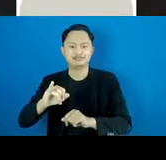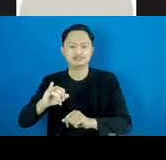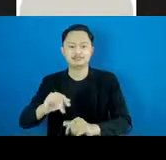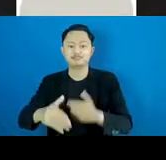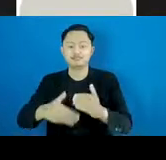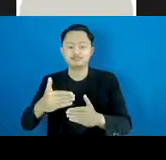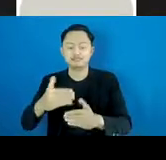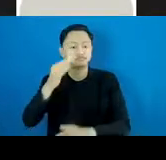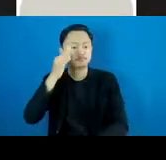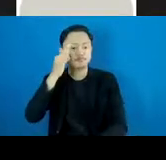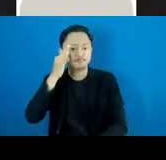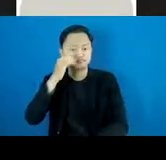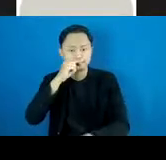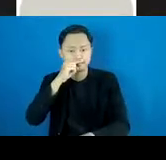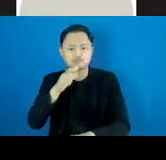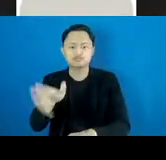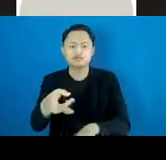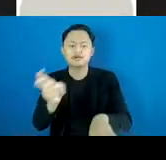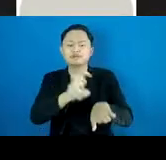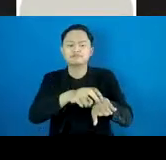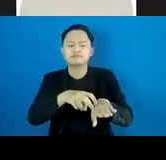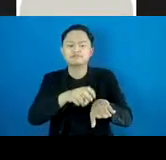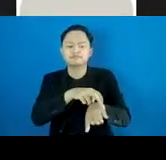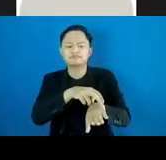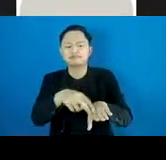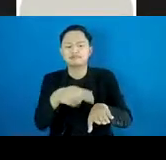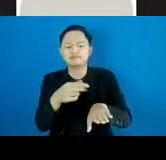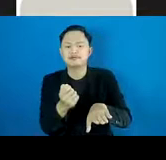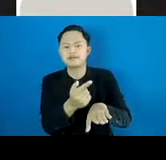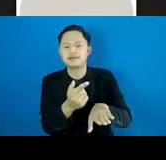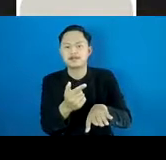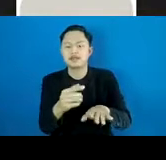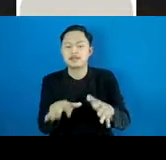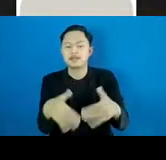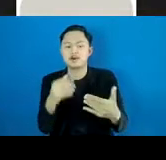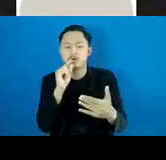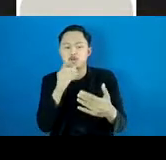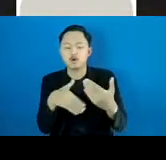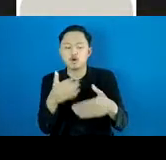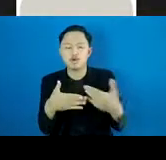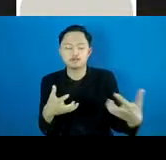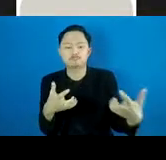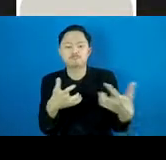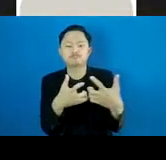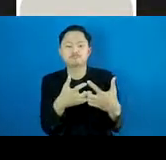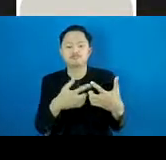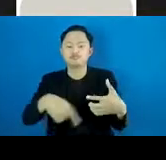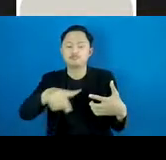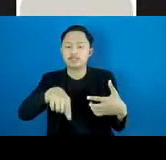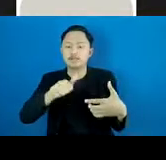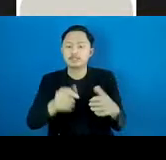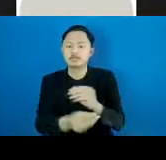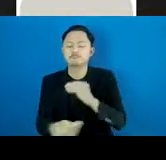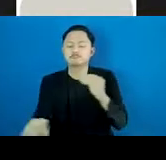lessor, when they buy the buses, they're assured of the usage of the buses. And also in case the operator defaults, there could be a substitution of the operator,